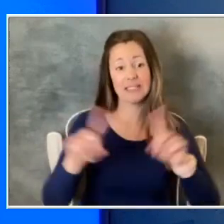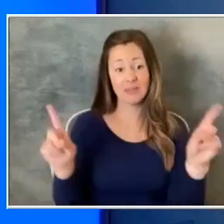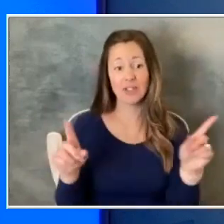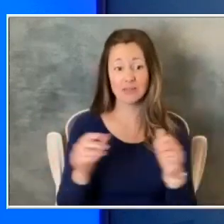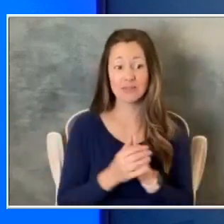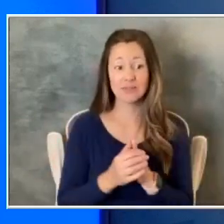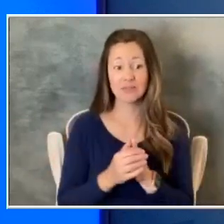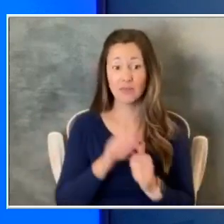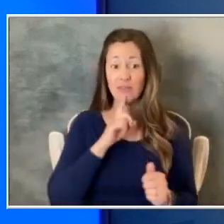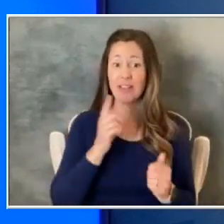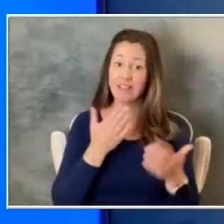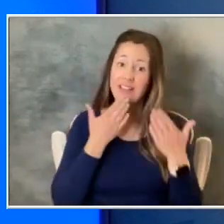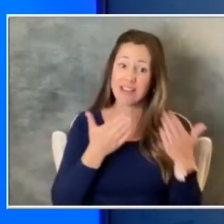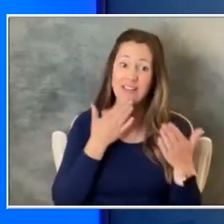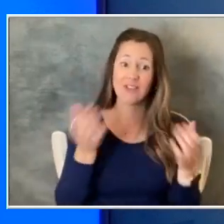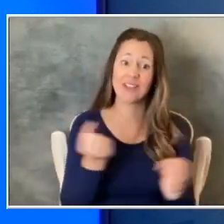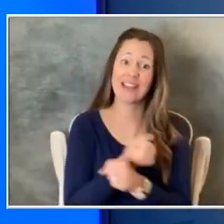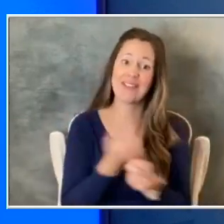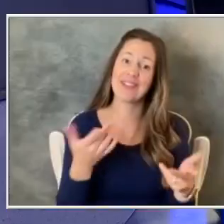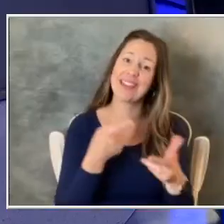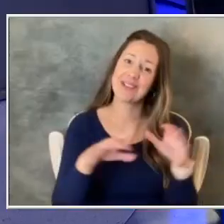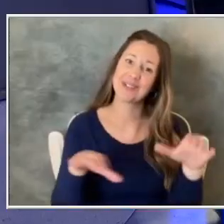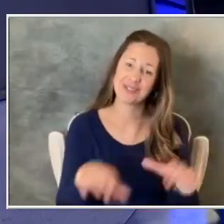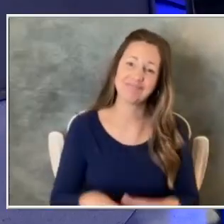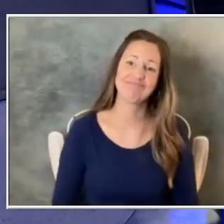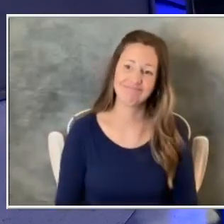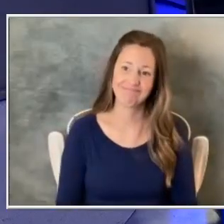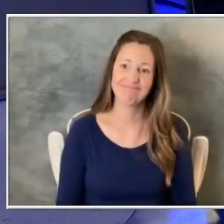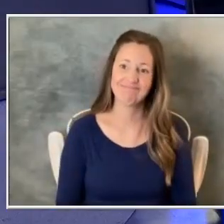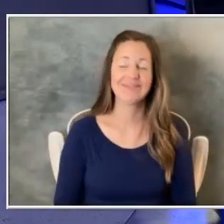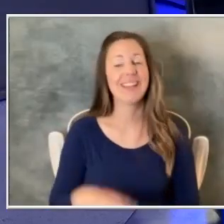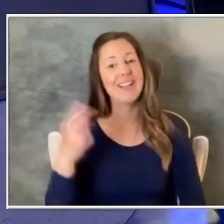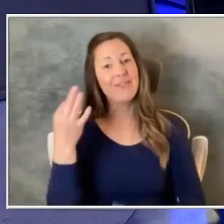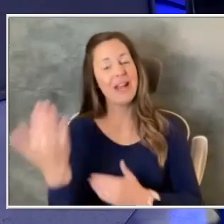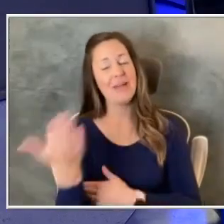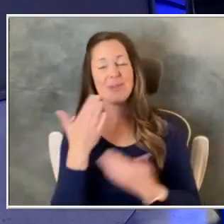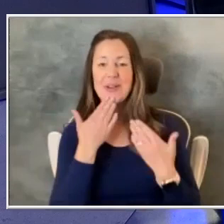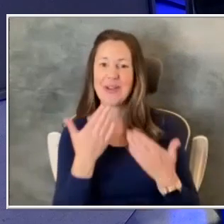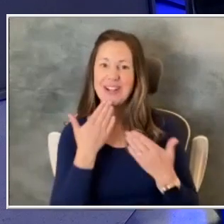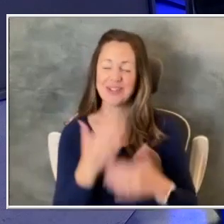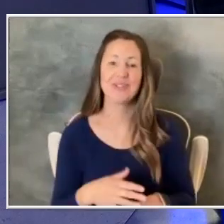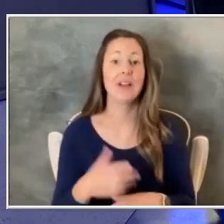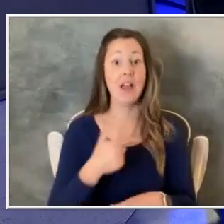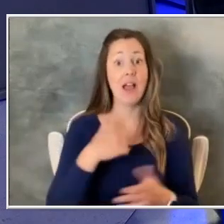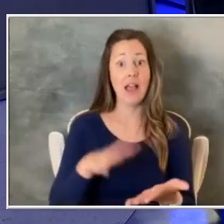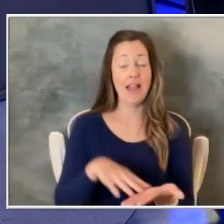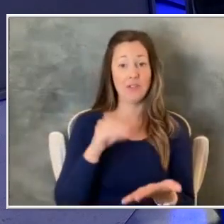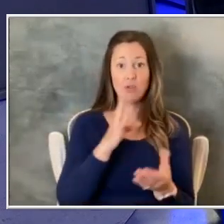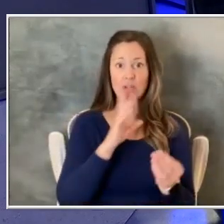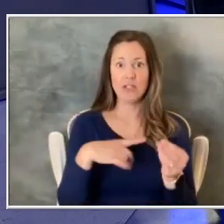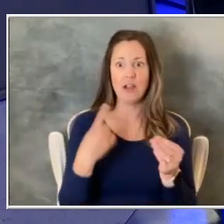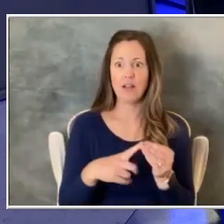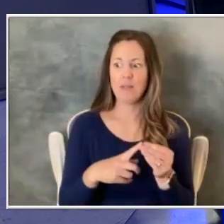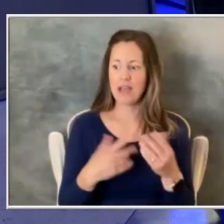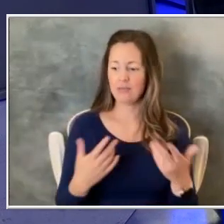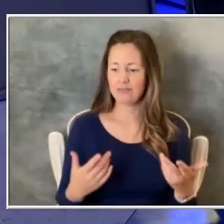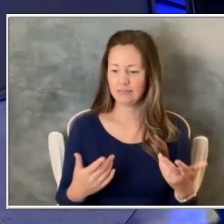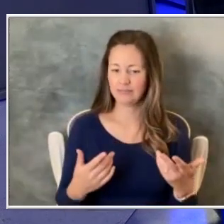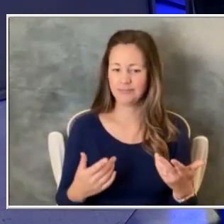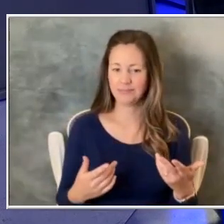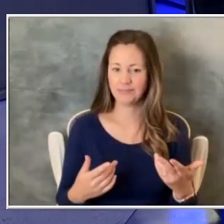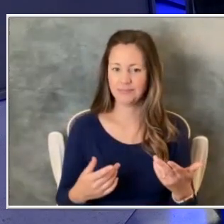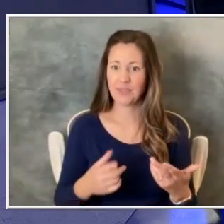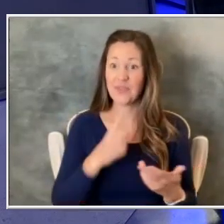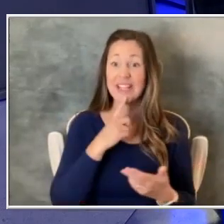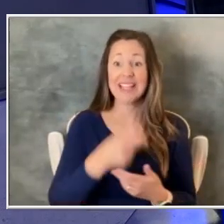for everything that you're doing. Friday morning gratitude. We love that. What I've learned, though, is just we talk about this big, long bike